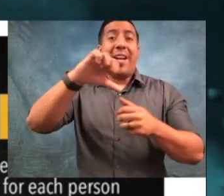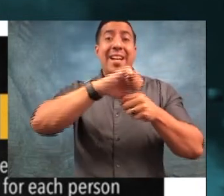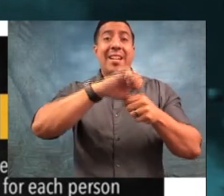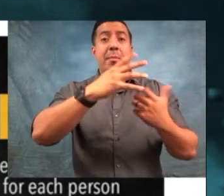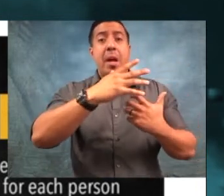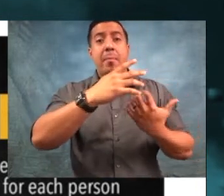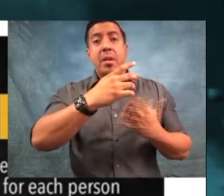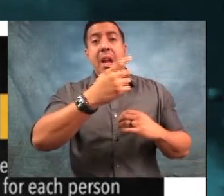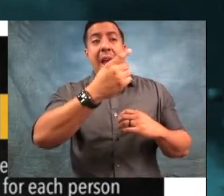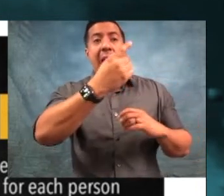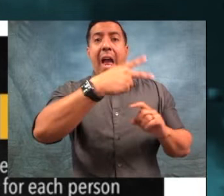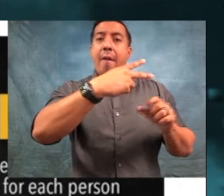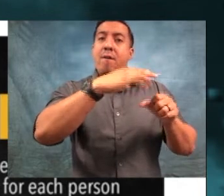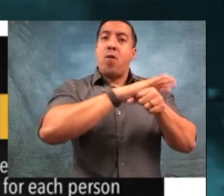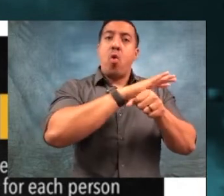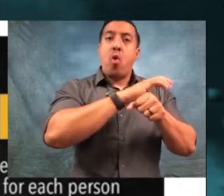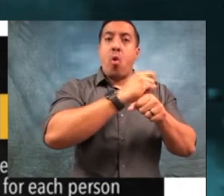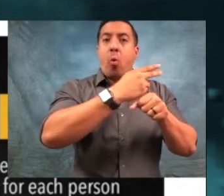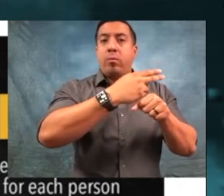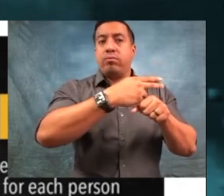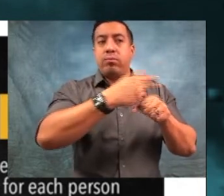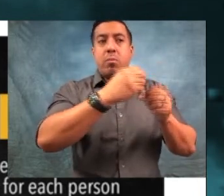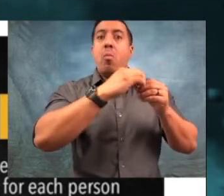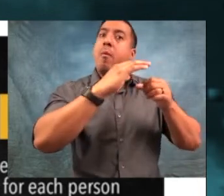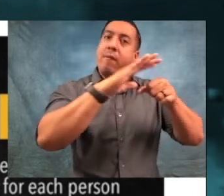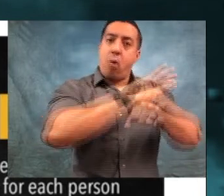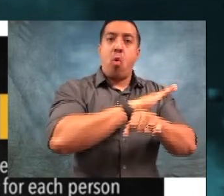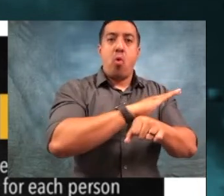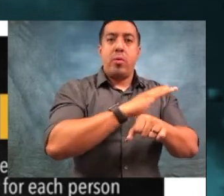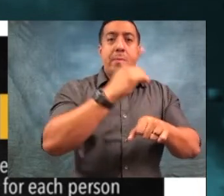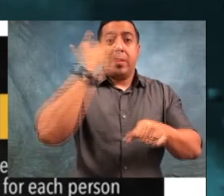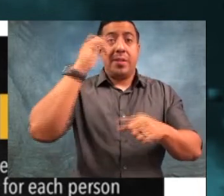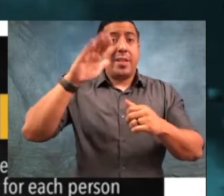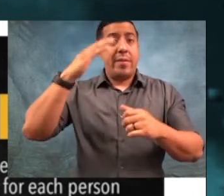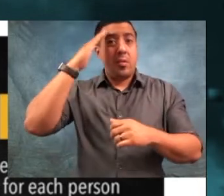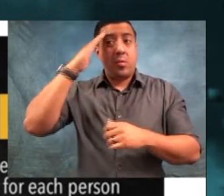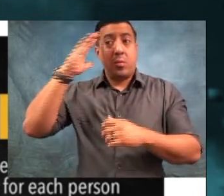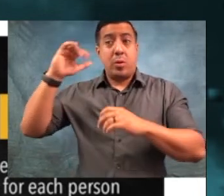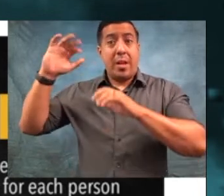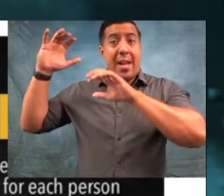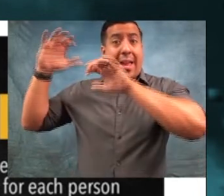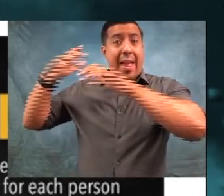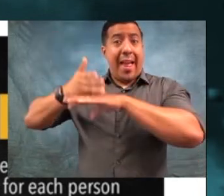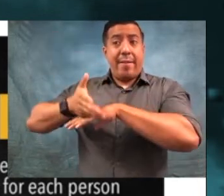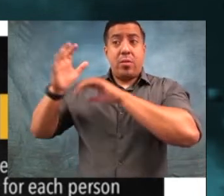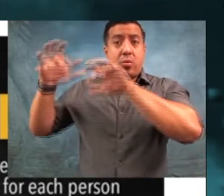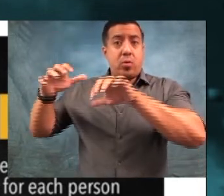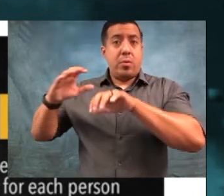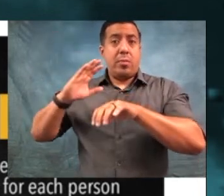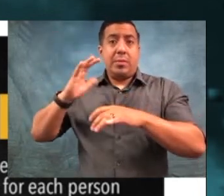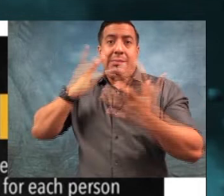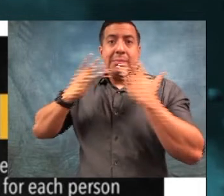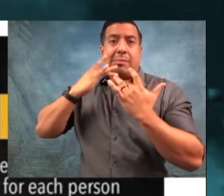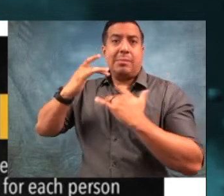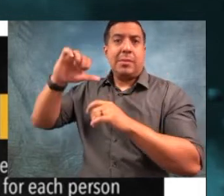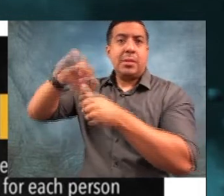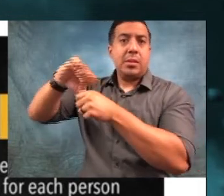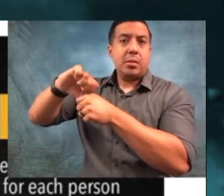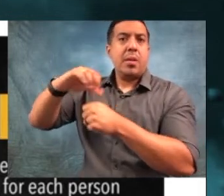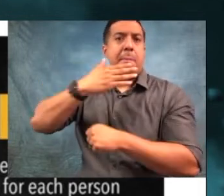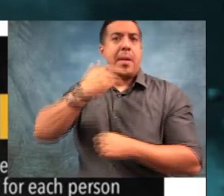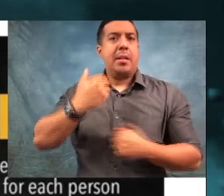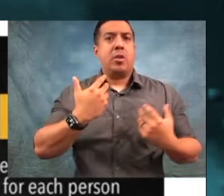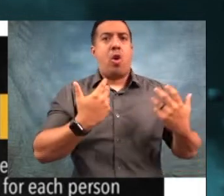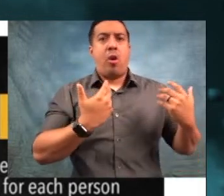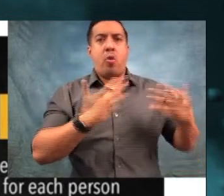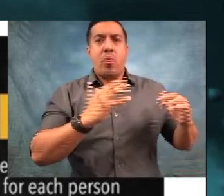tank, I'd say, greater than half full. As you know, after a storm, there may be very little gas available,